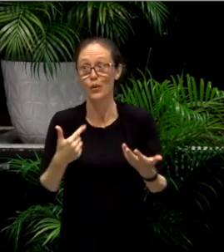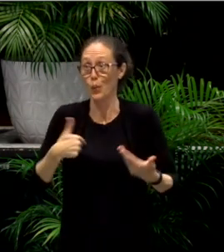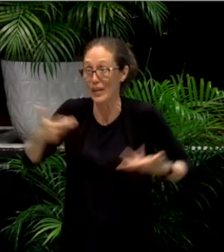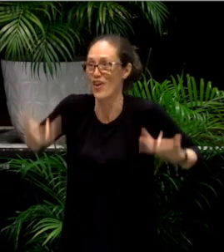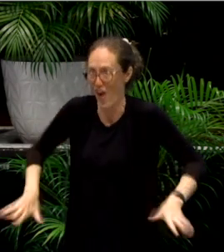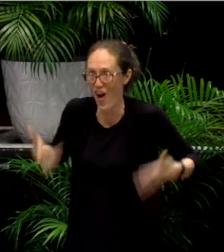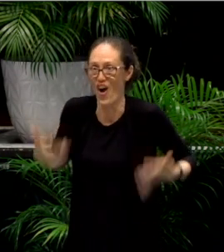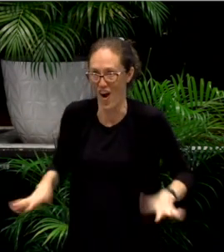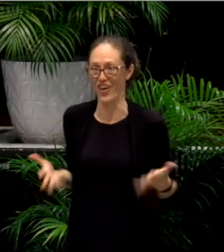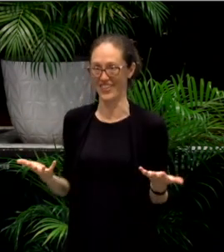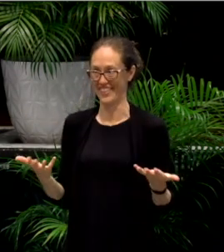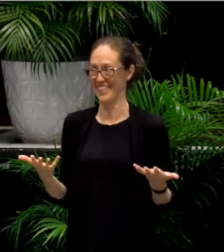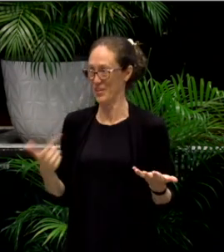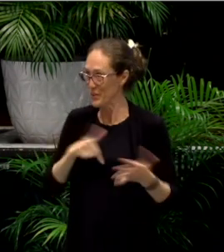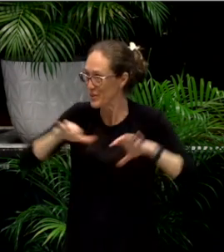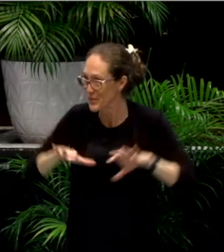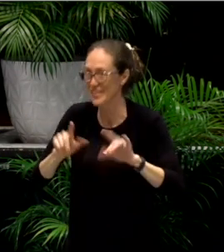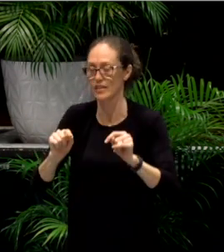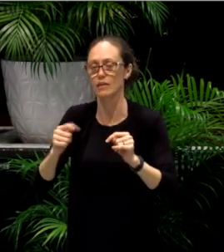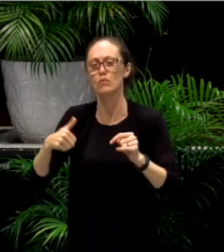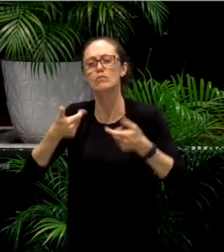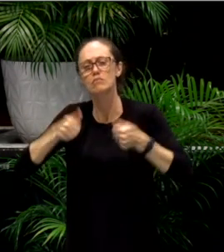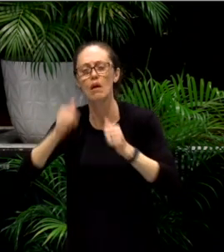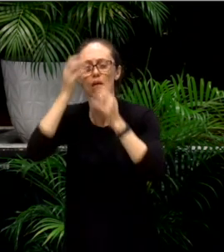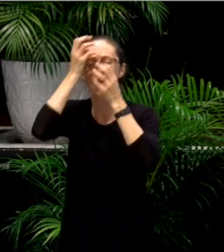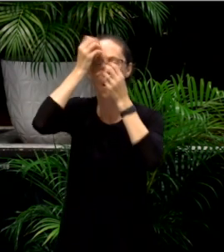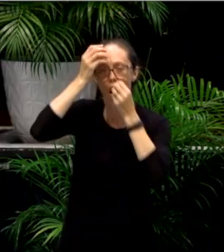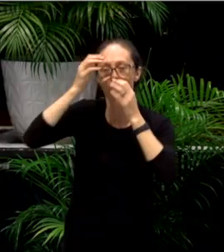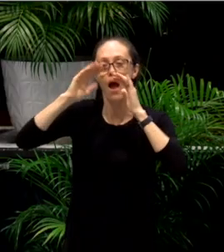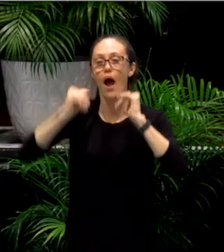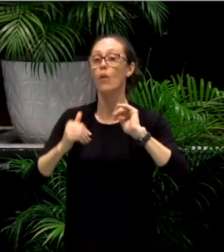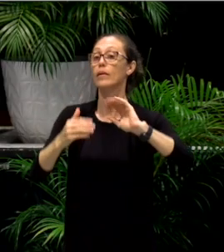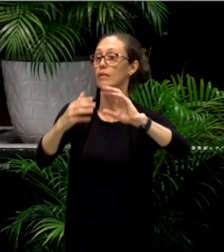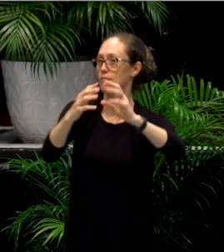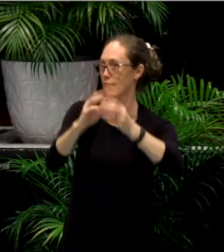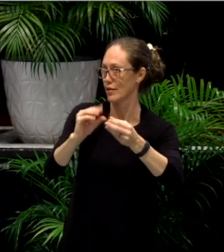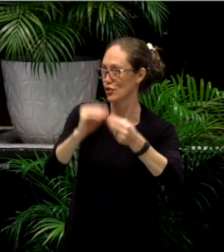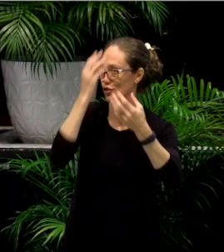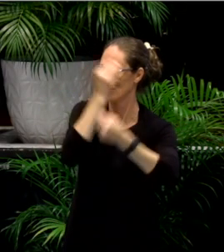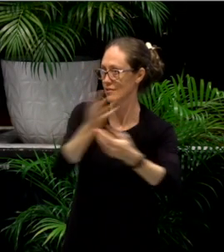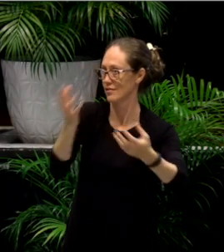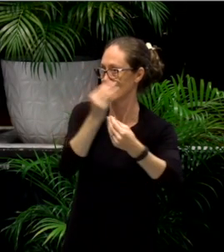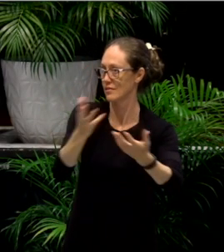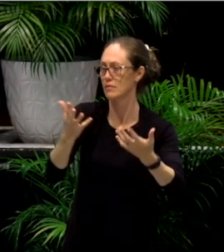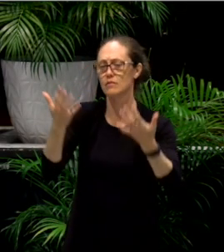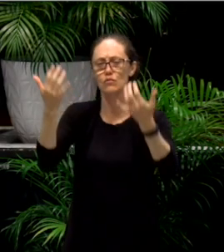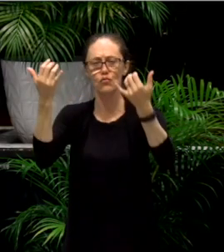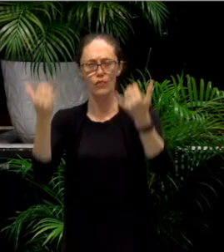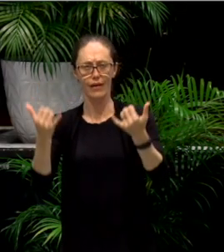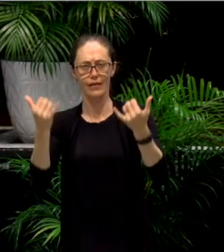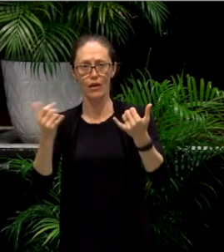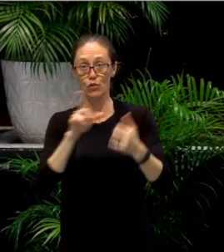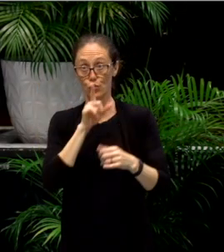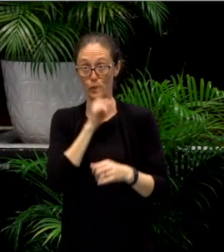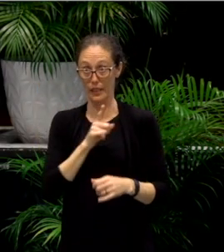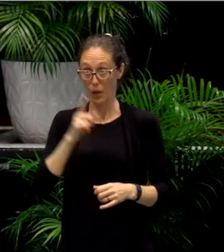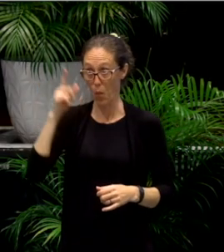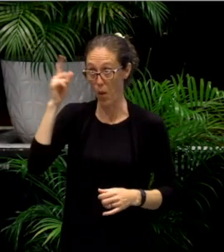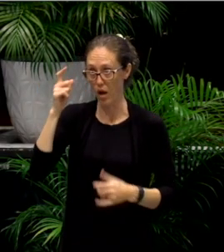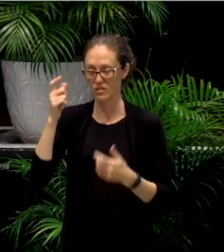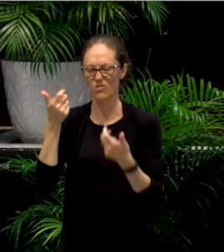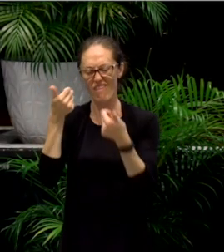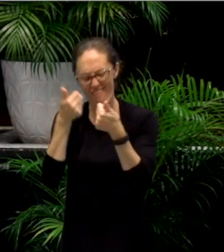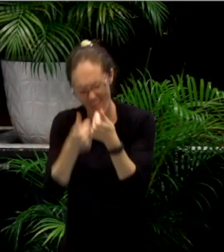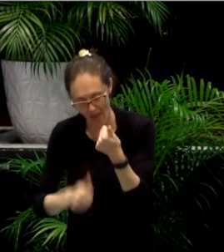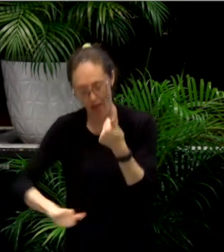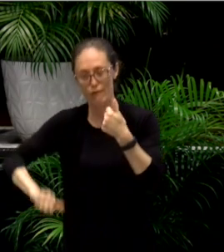are. We are. We're being thoughtful in how we are messaging at this moment. It is not wise to fight every single battle